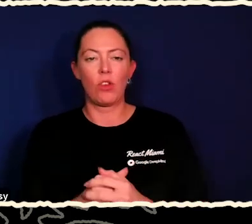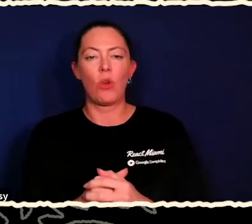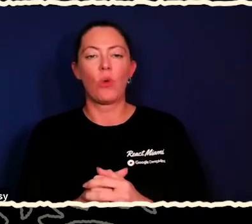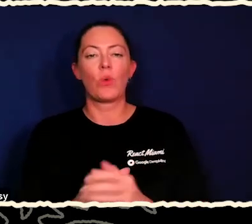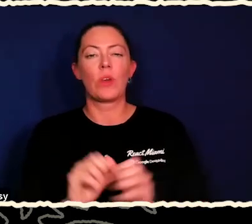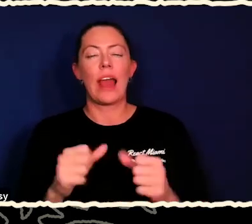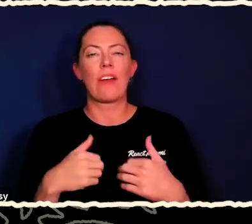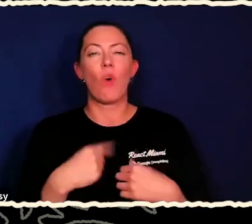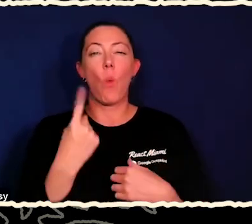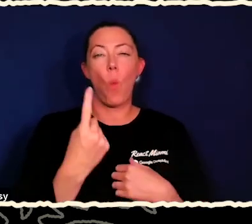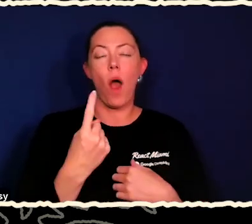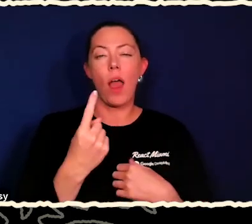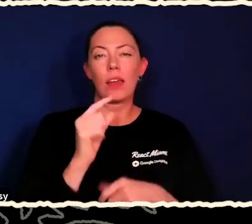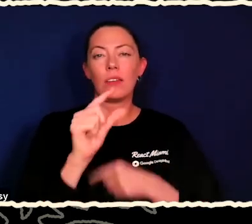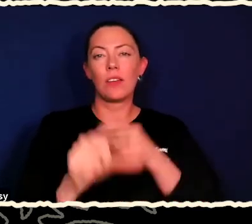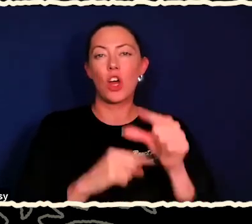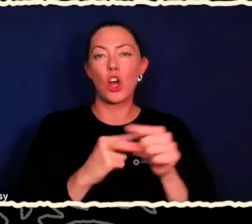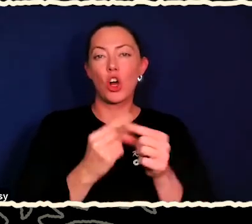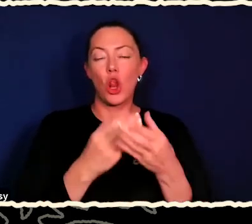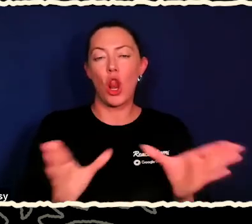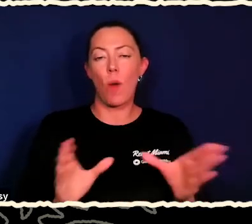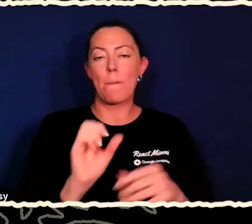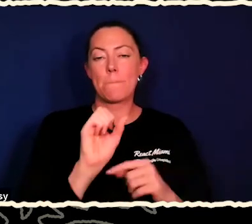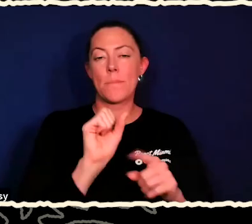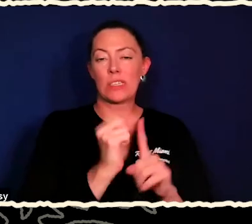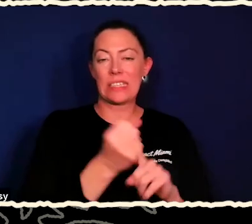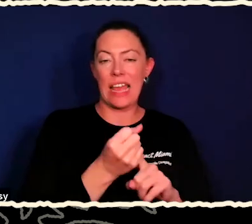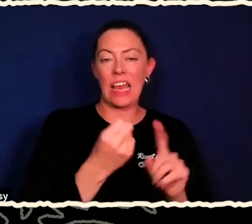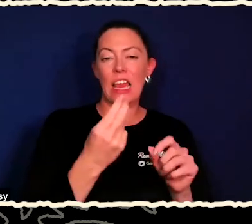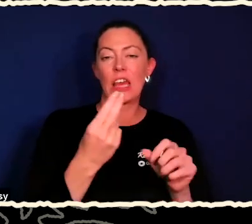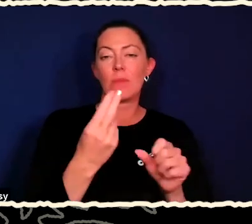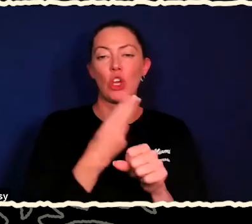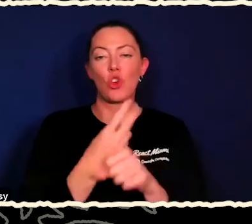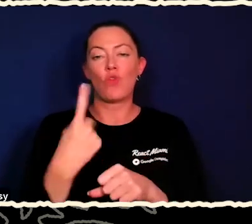is being utilized on 3 different forms, and on the right side, you can see